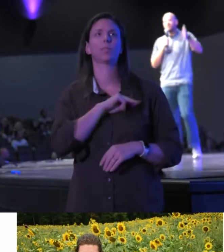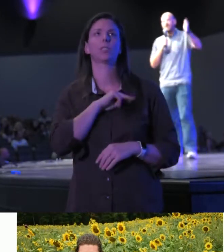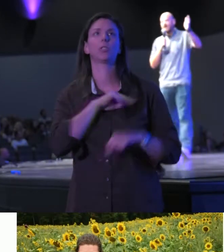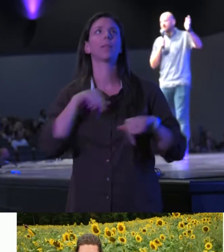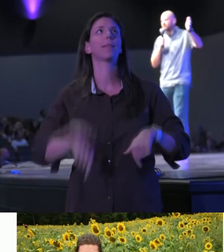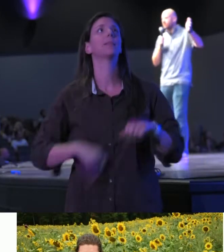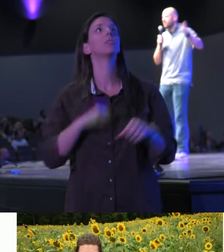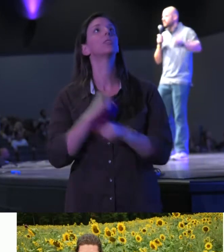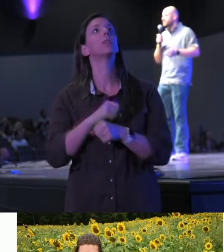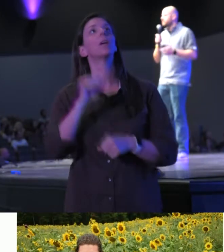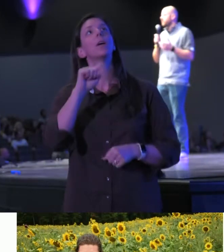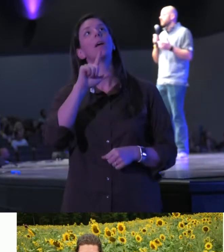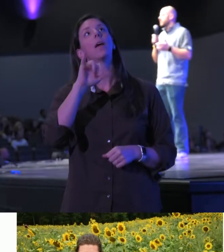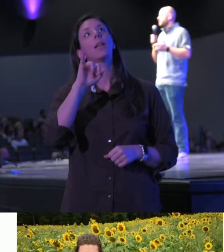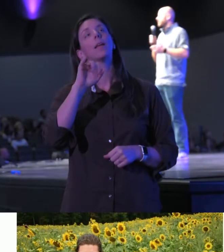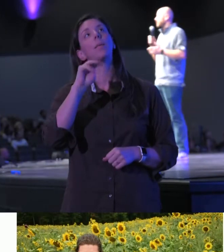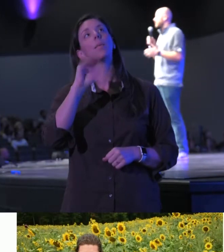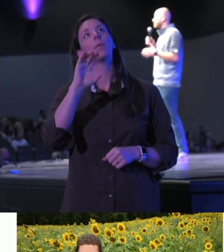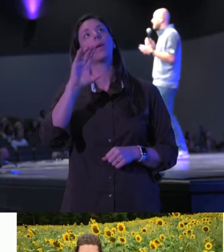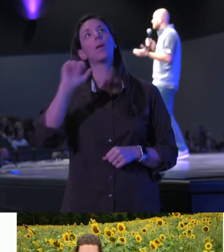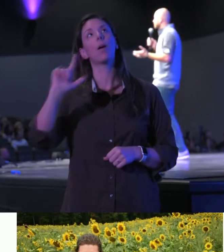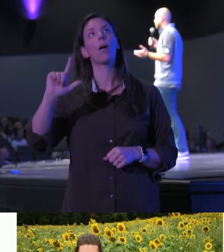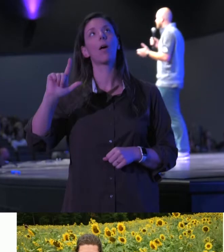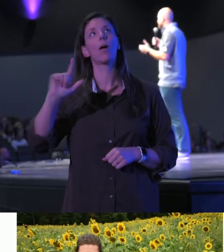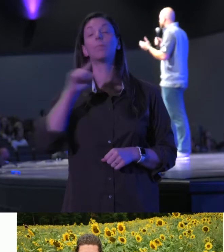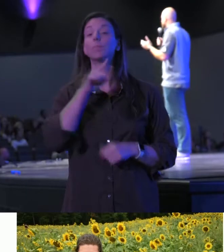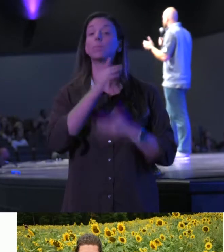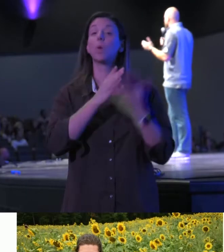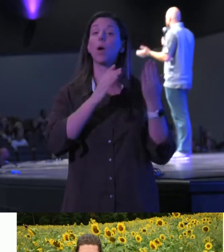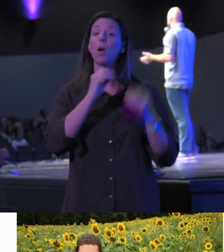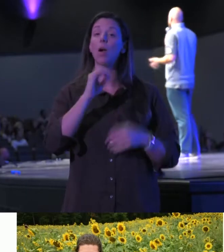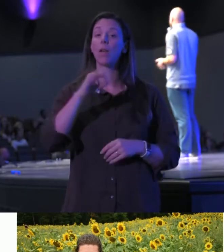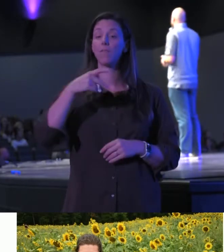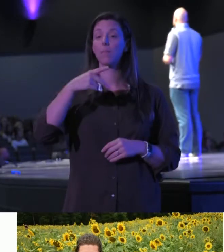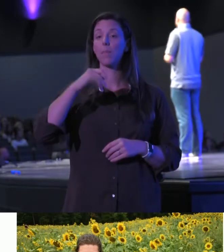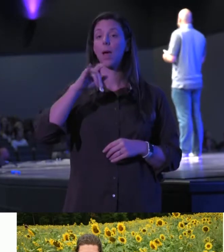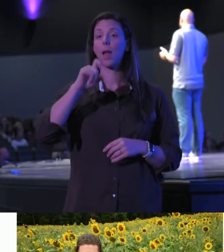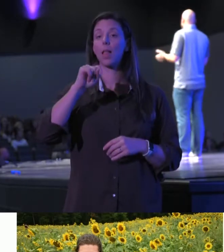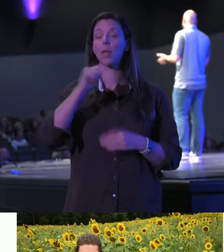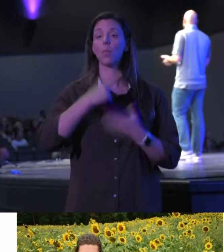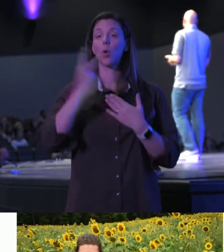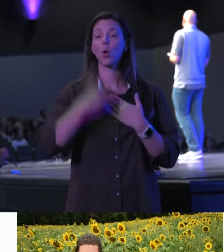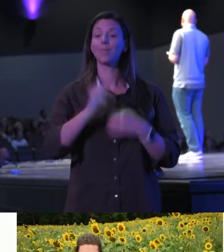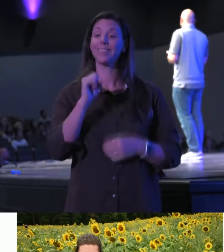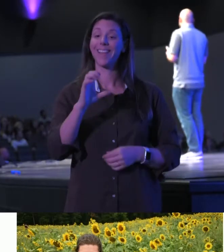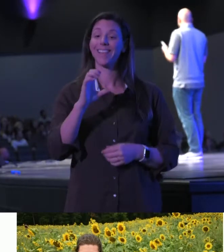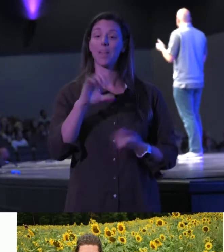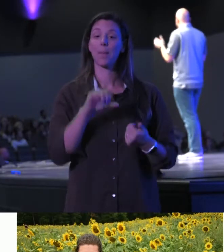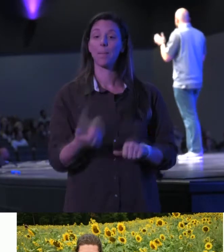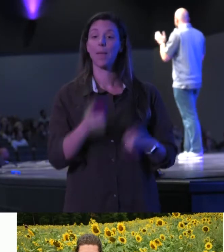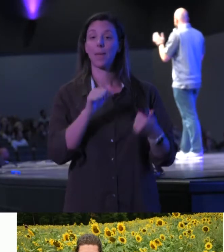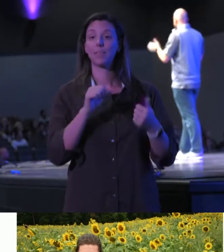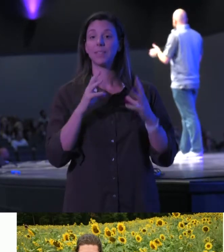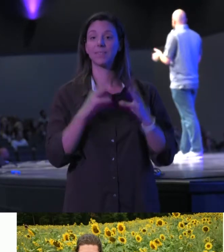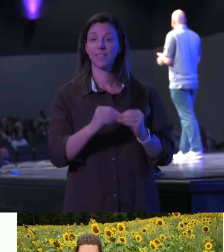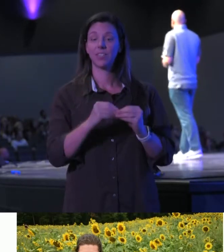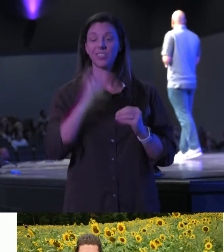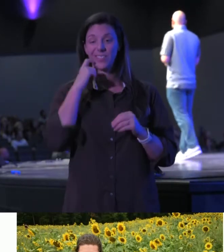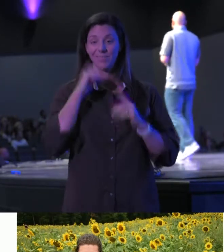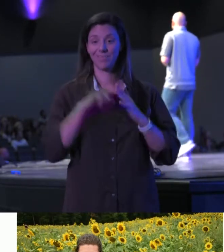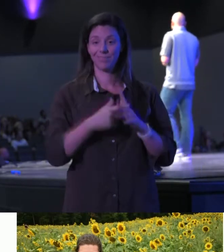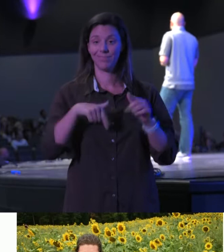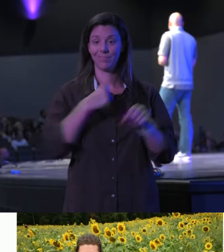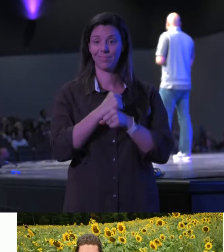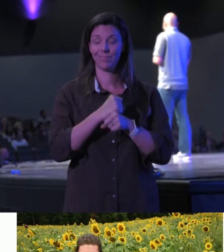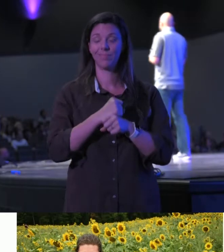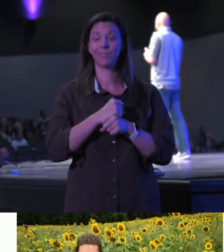So Allie McCall, she's part of a pilot program that the South Carolina Baptist Convention just launched this year, targeting juniors and